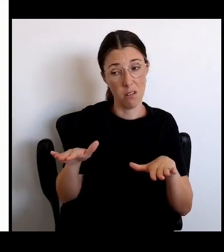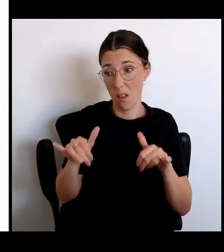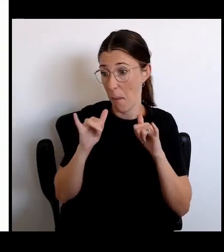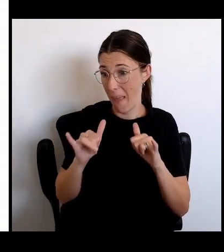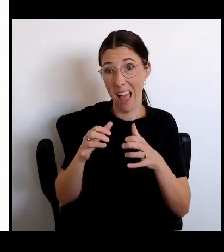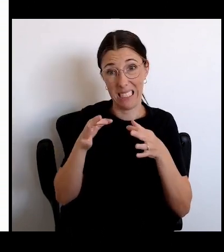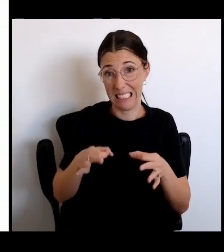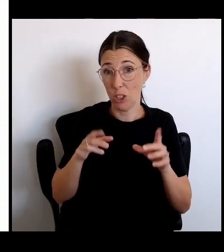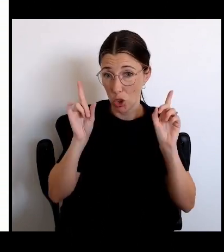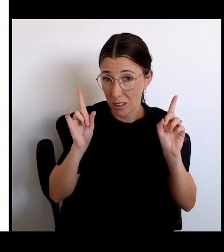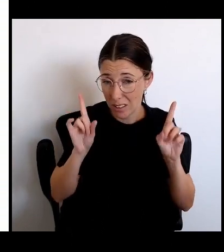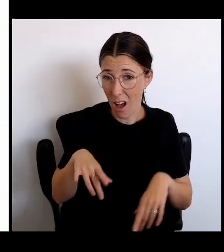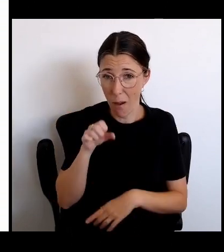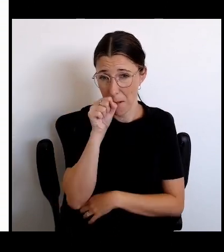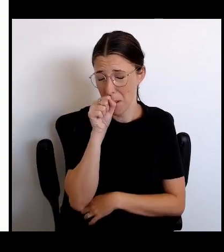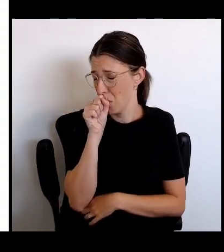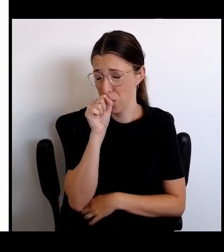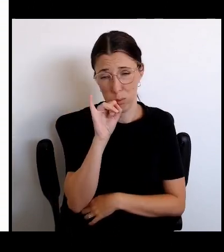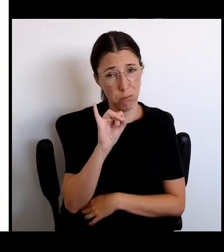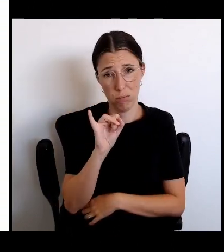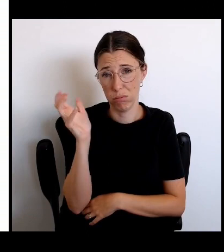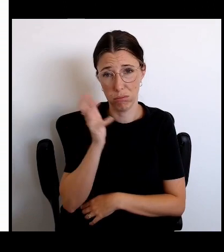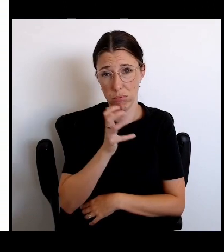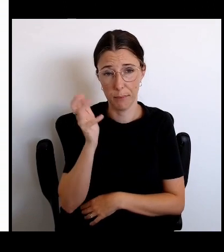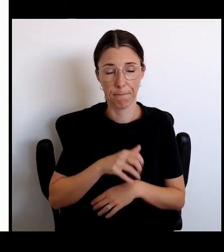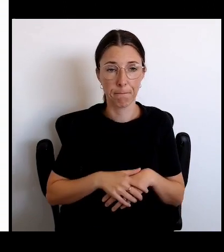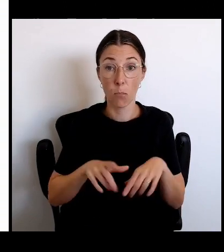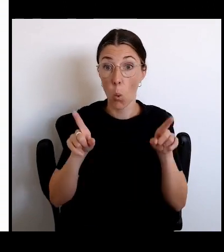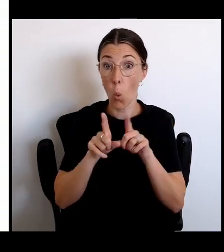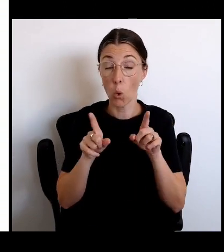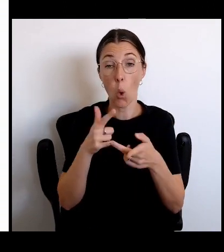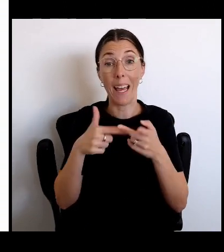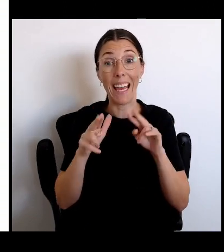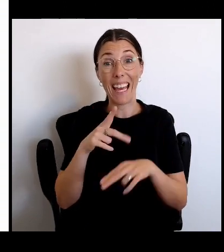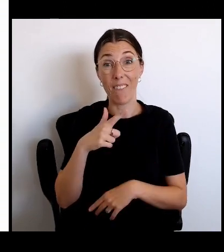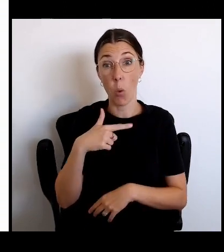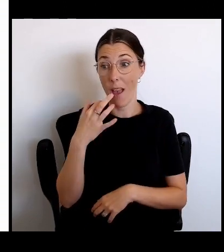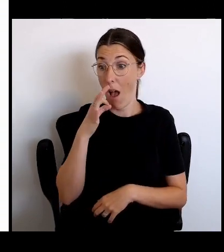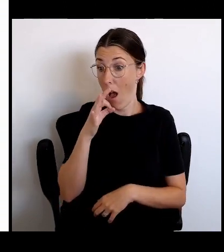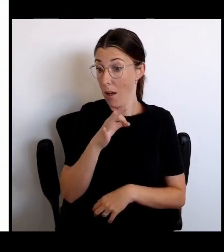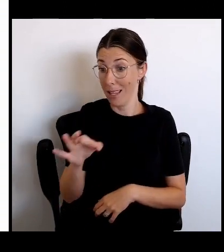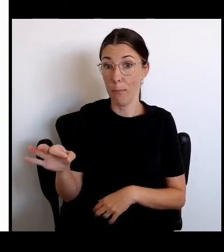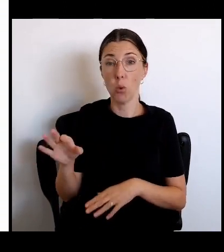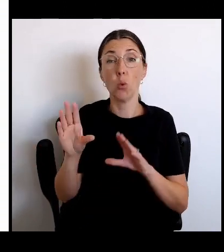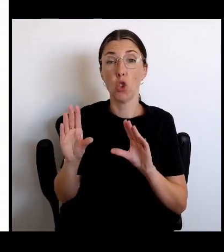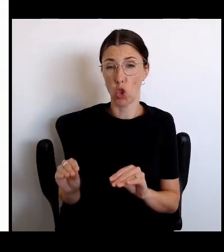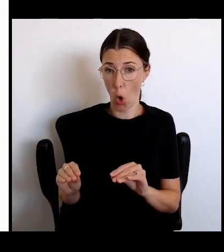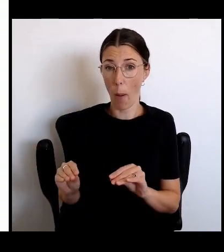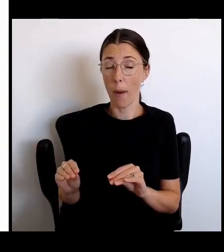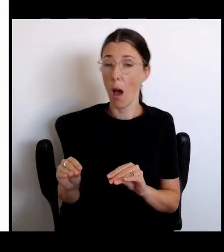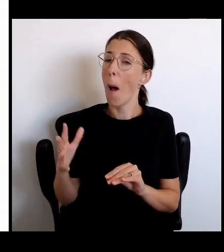And also strengthening their skills. If we're going to ask them to stop, which will be the call to action for this group, arming them